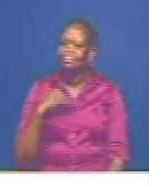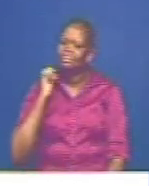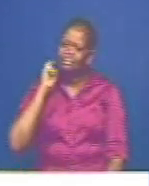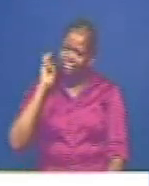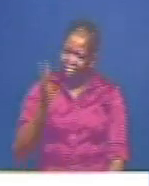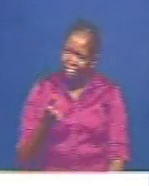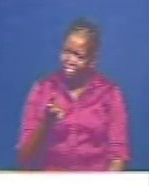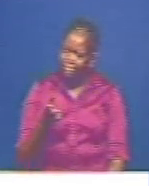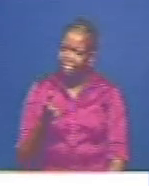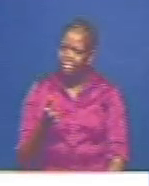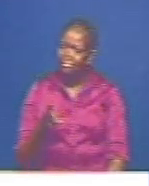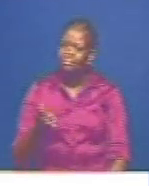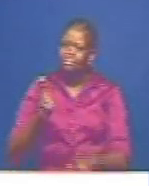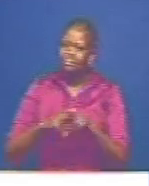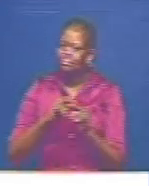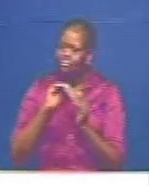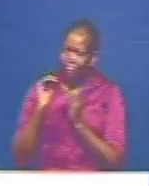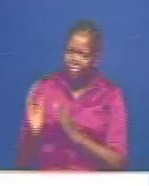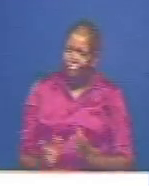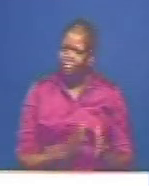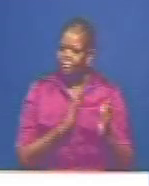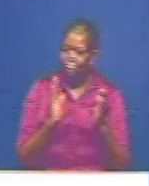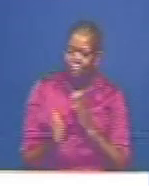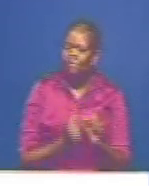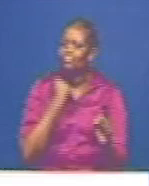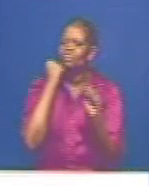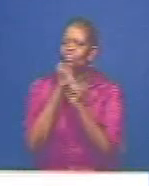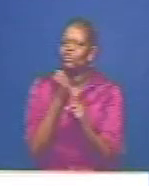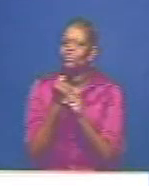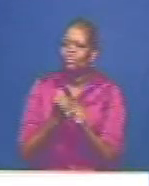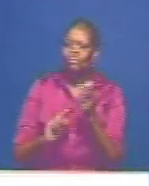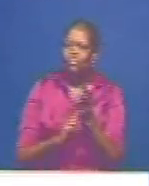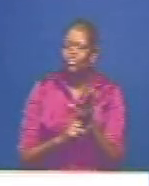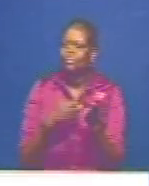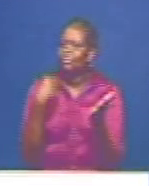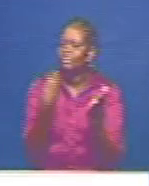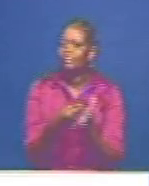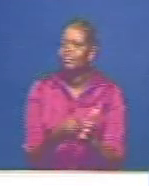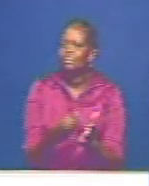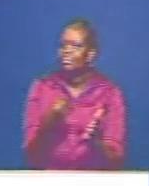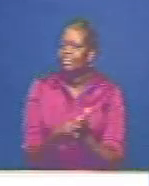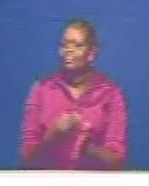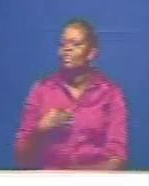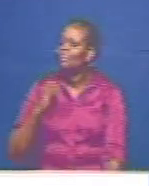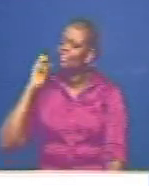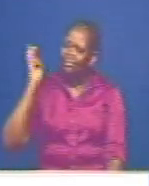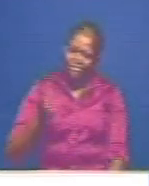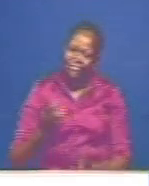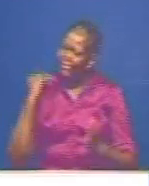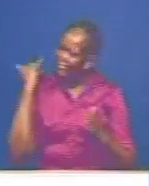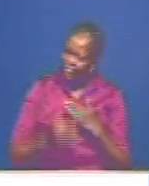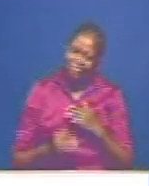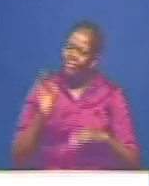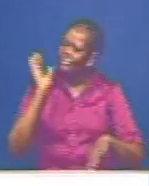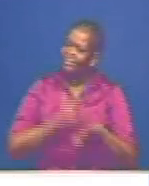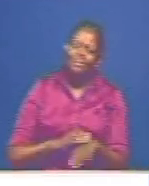will sit and plan, then go get it done, count my cash. Yes, I will stop at nothing till I